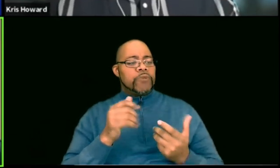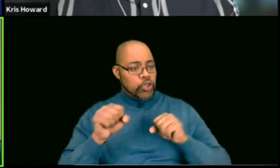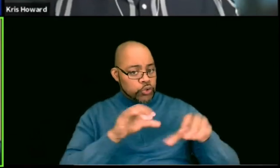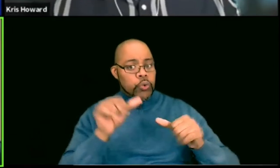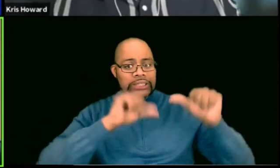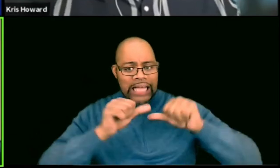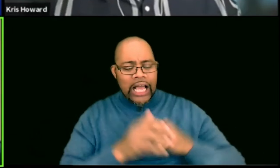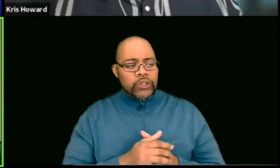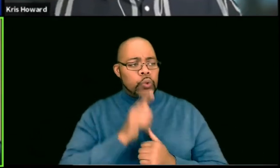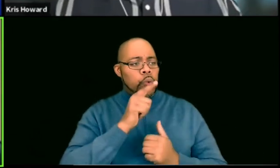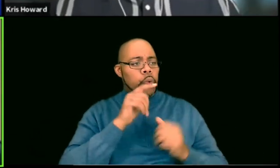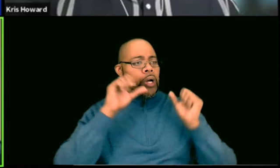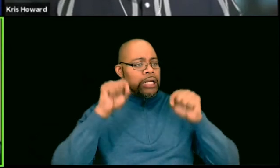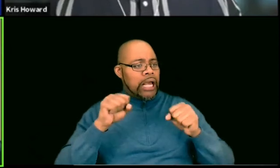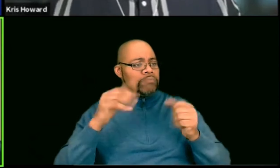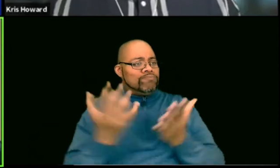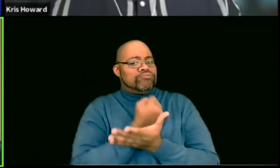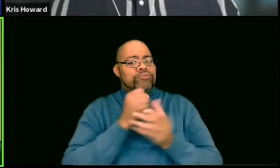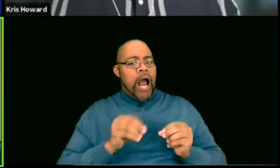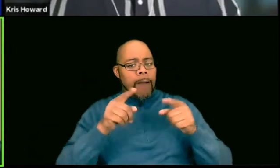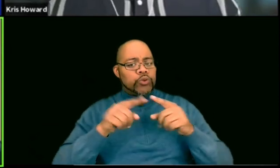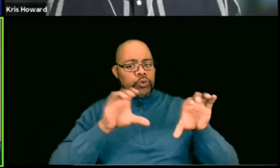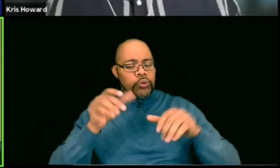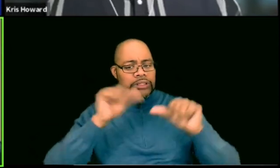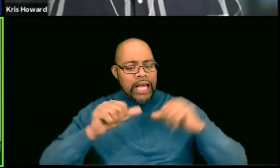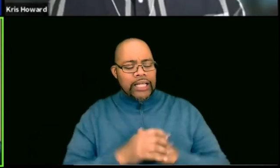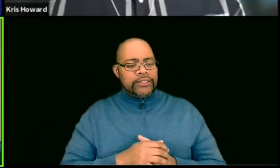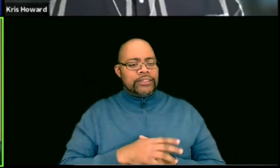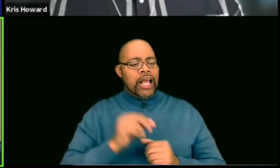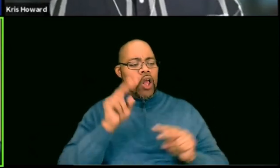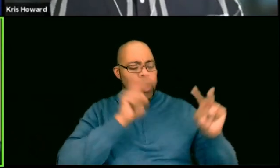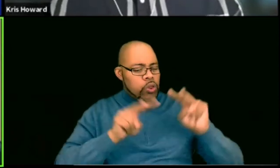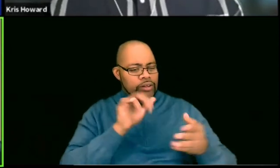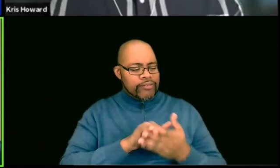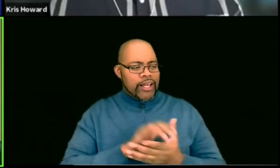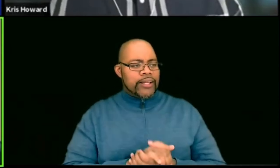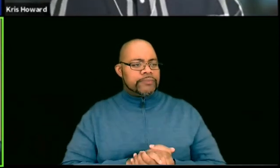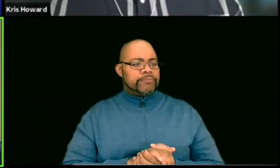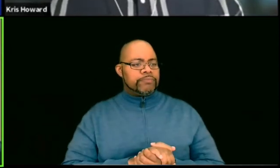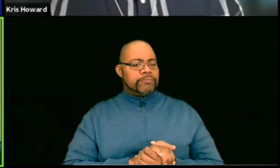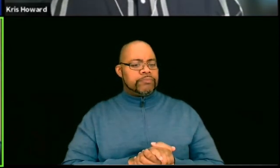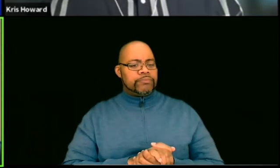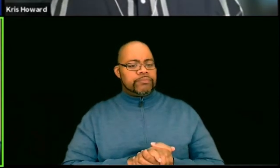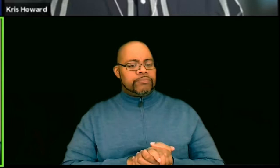got to do science and who gets to do science, and looking at it